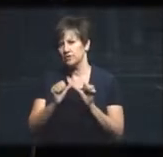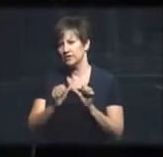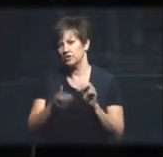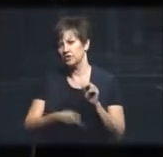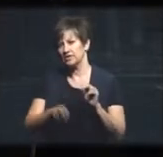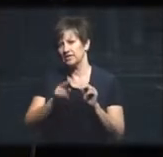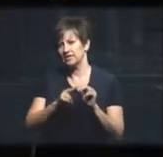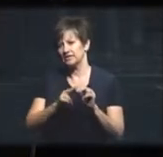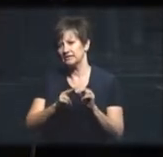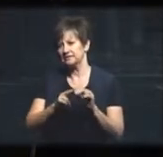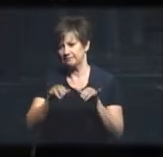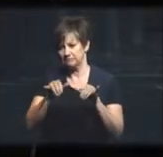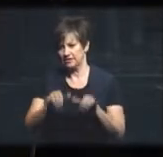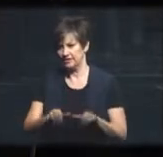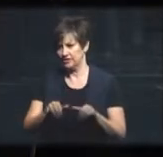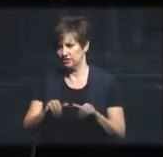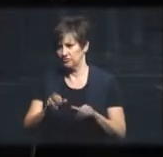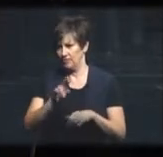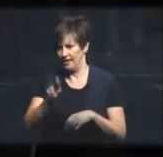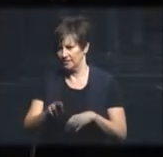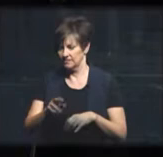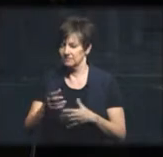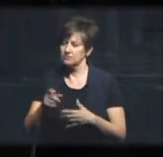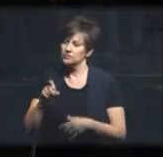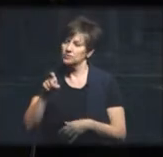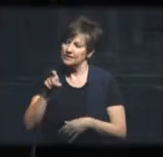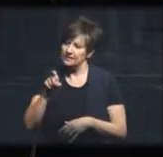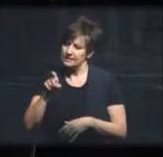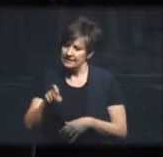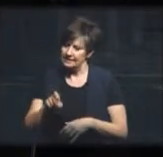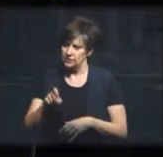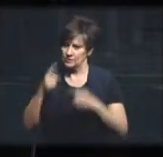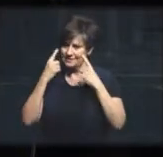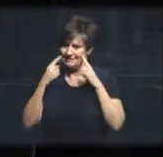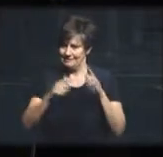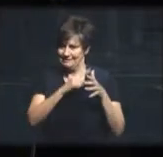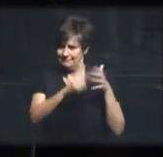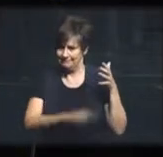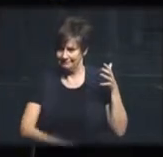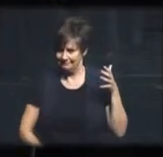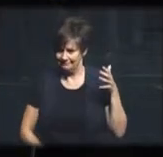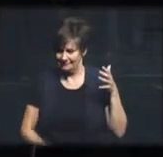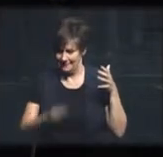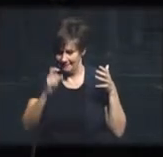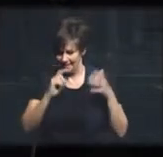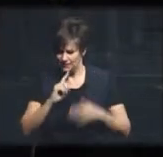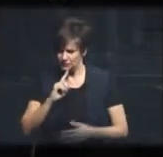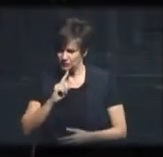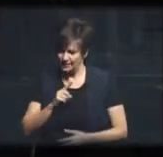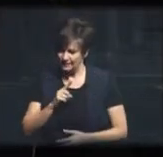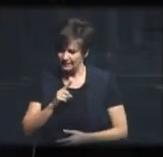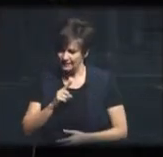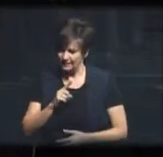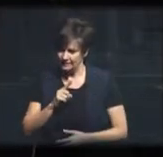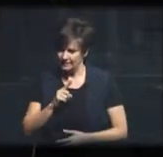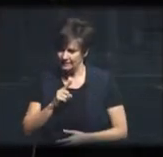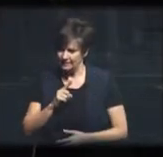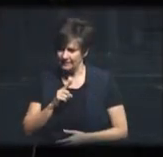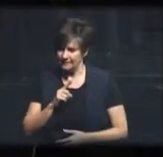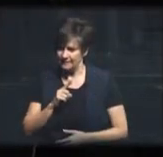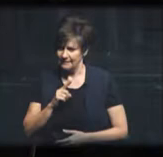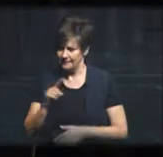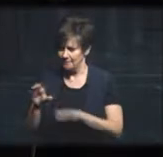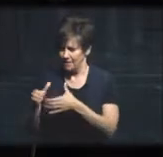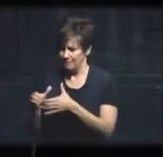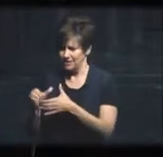increase retention rates, these are things we're going to have to succeed at, because certainly the underserved populations